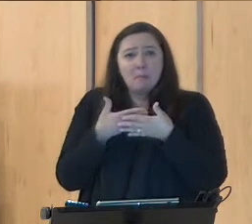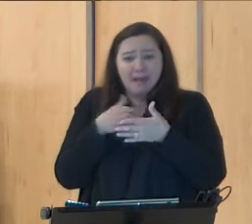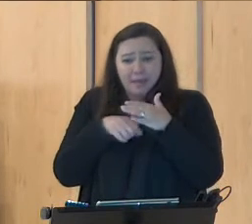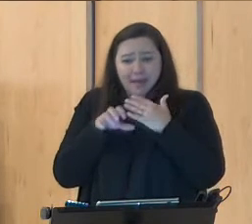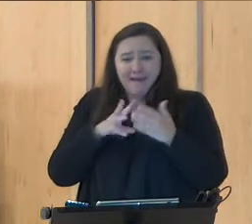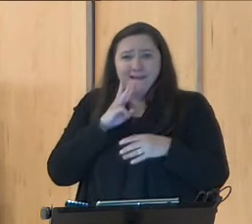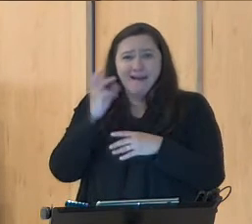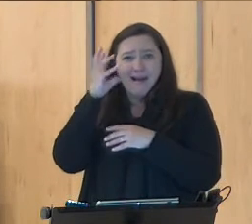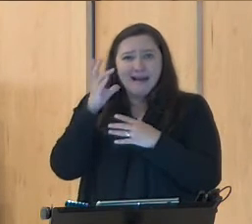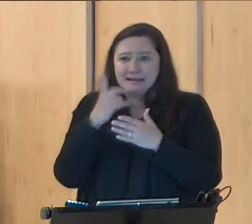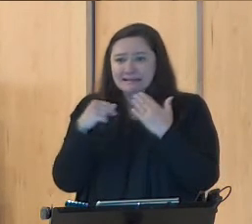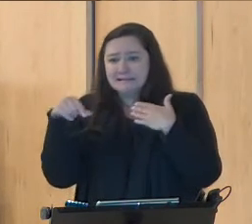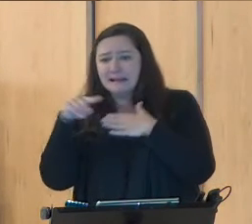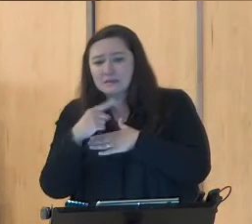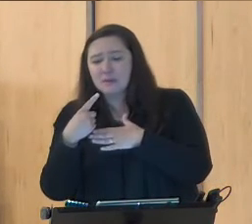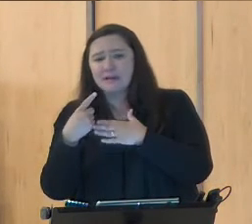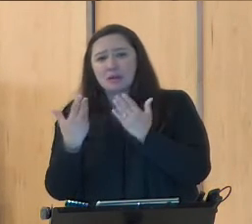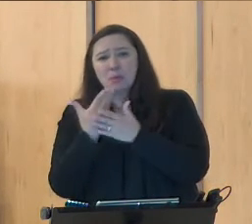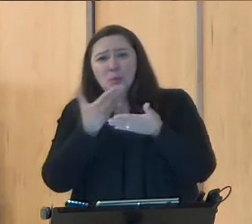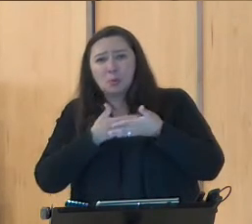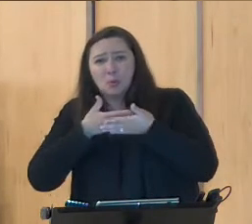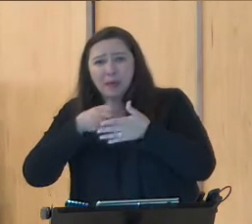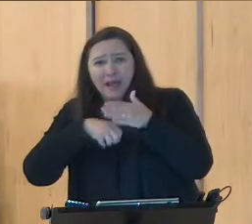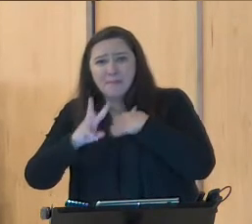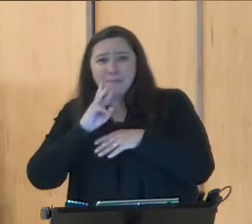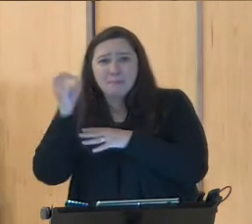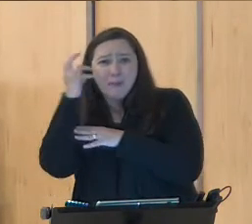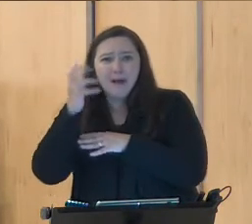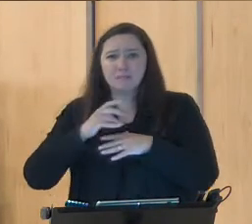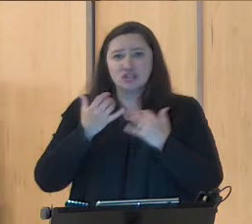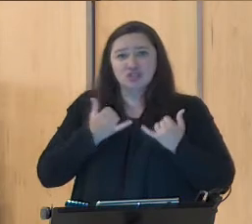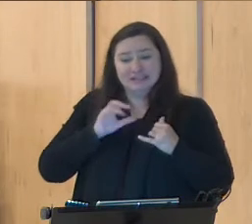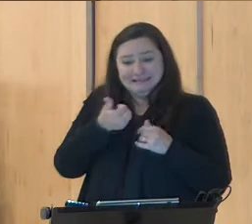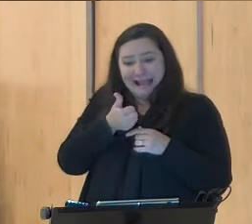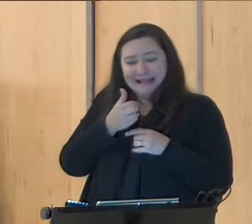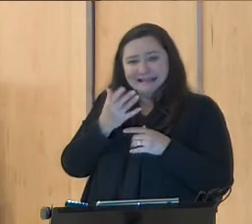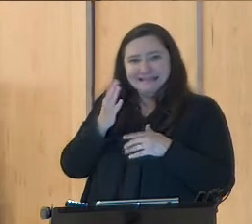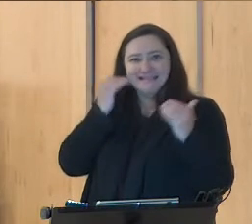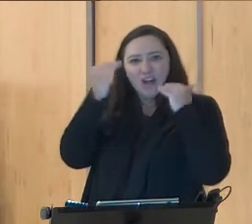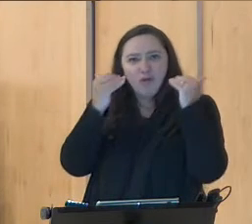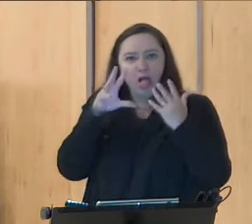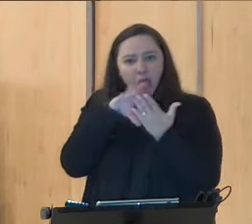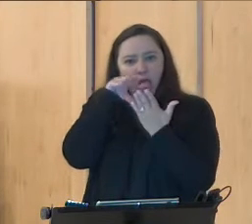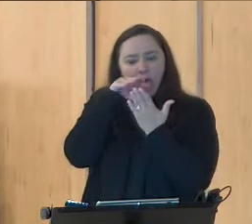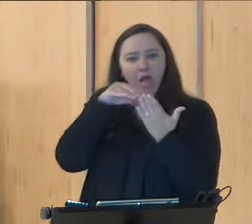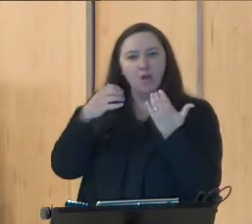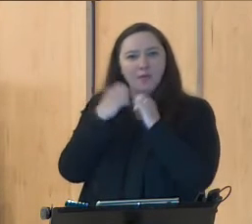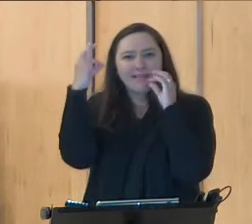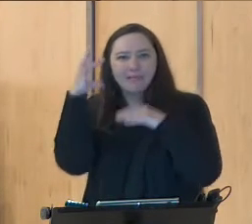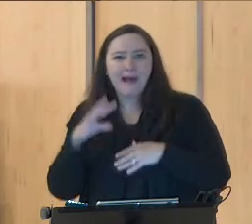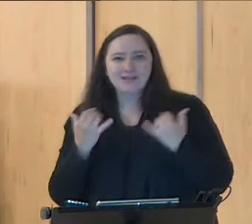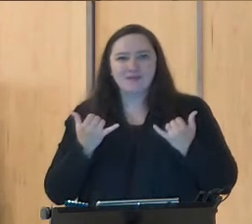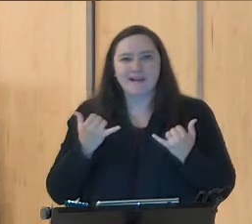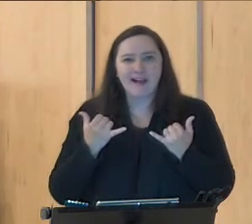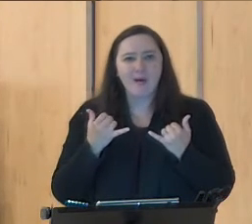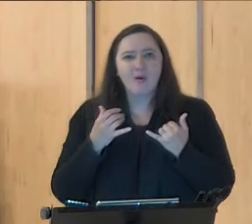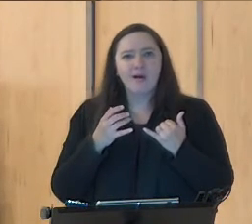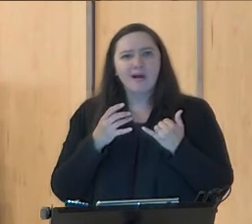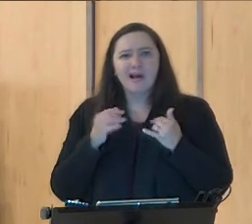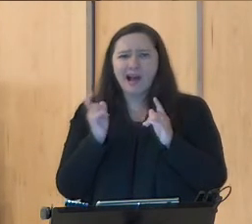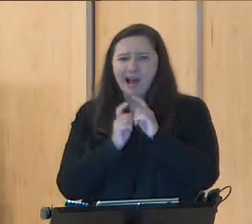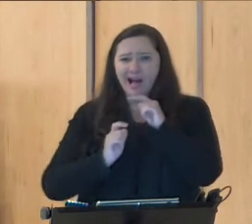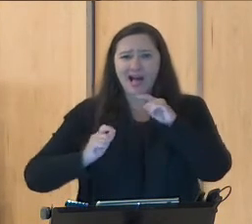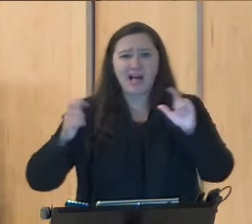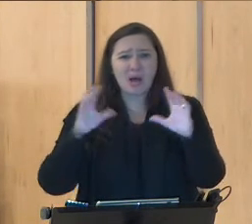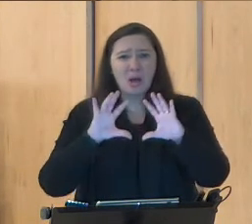Next Sunday, another baby is going to be baptized. Currently, 10 adults are taking adult instruction class with the pastors. And there's a large